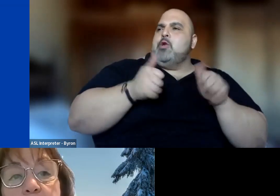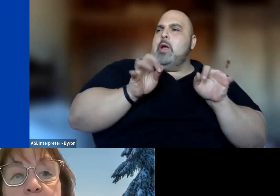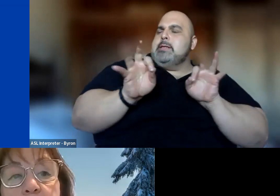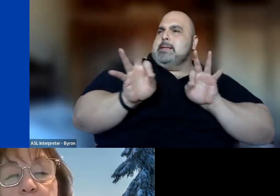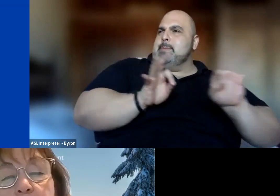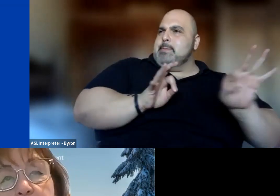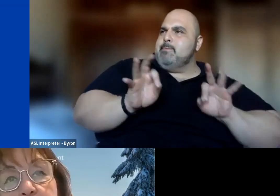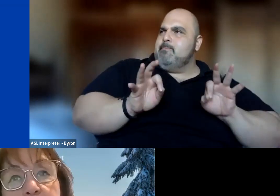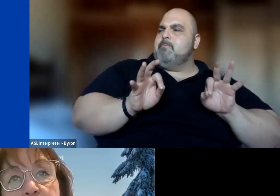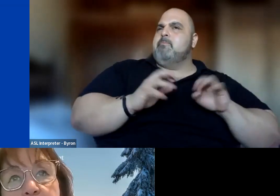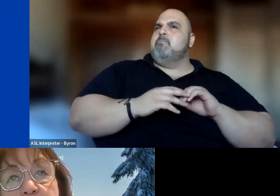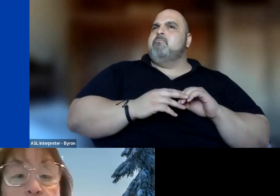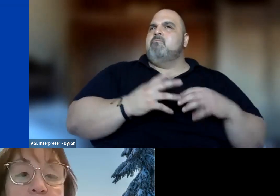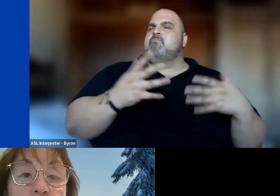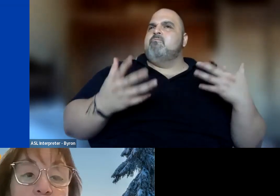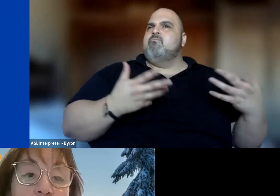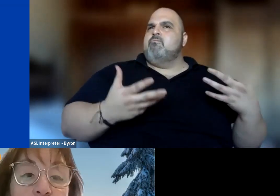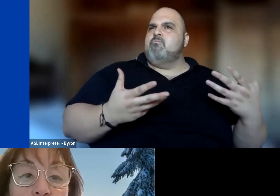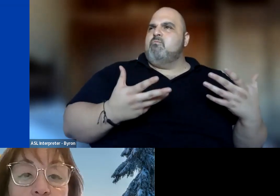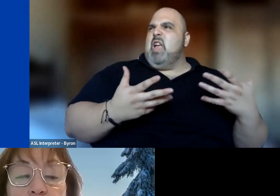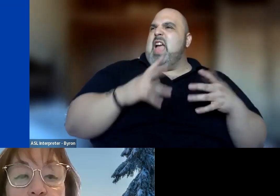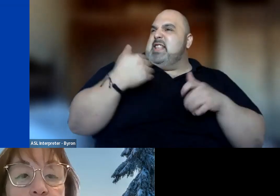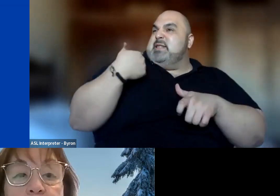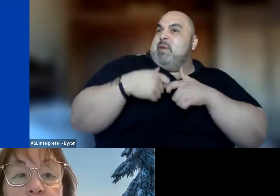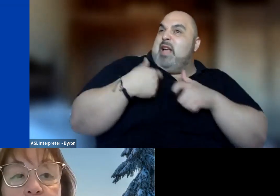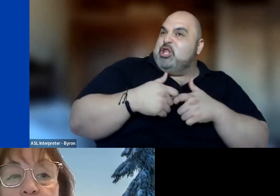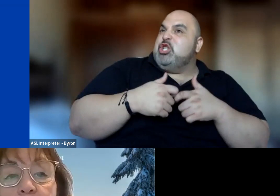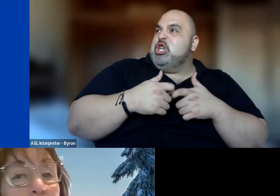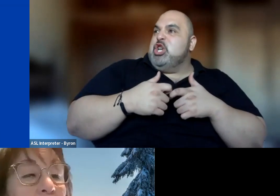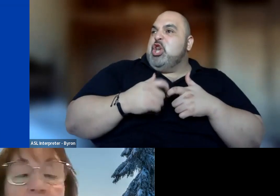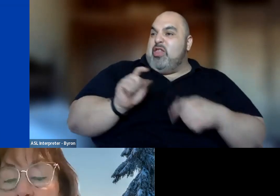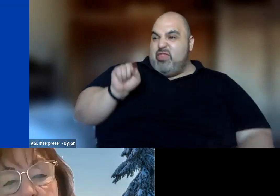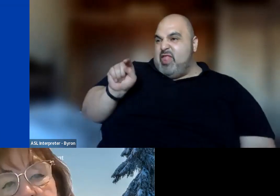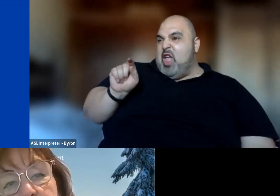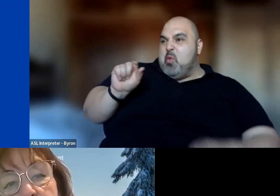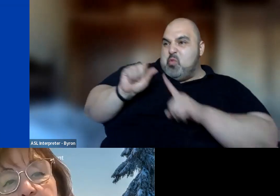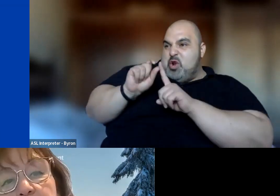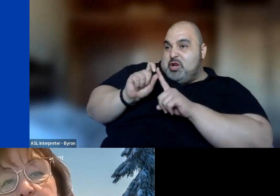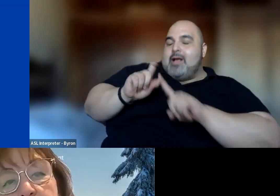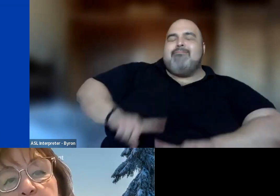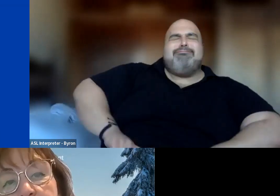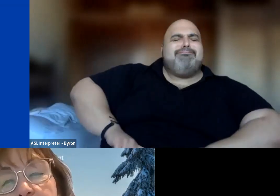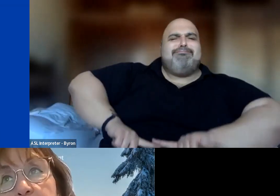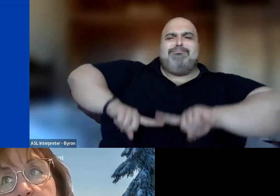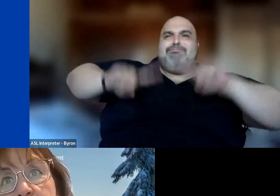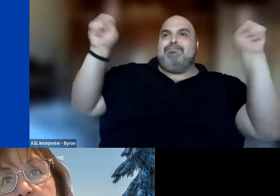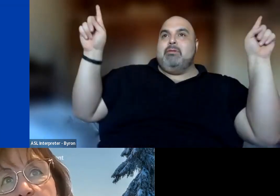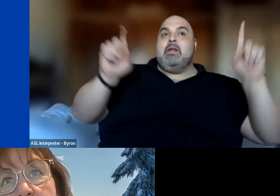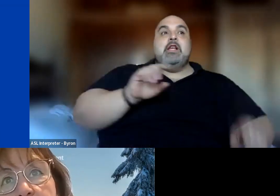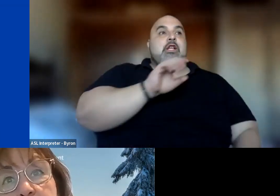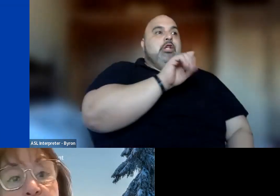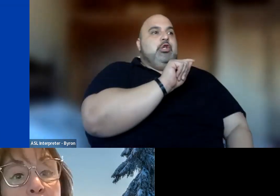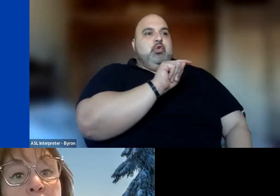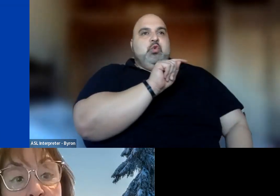this in Spanish, it's actually a completely different word, is tutela, which